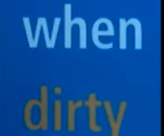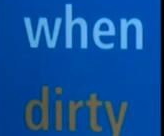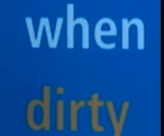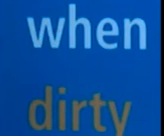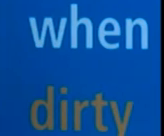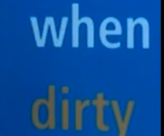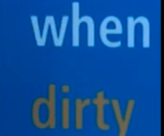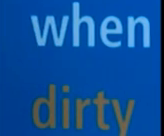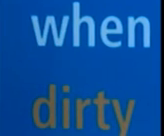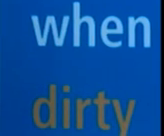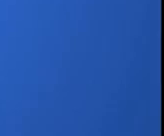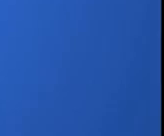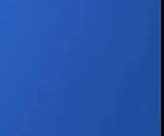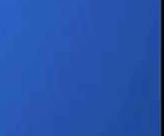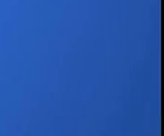Bye.